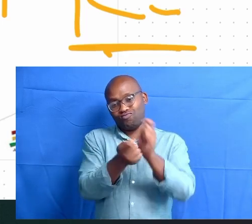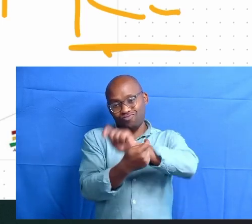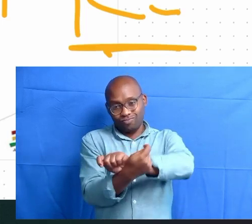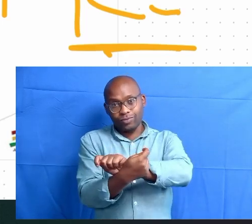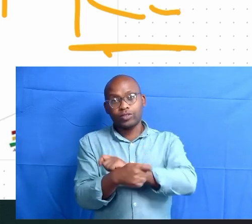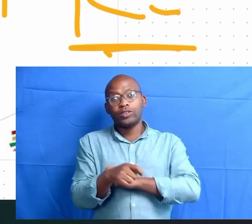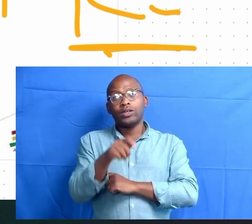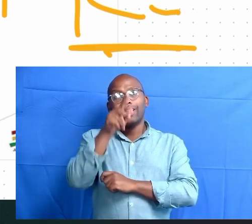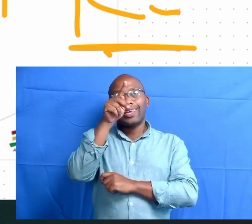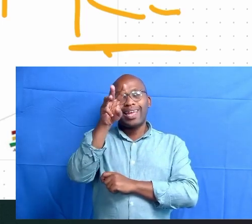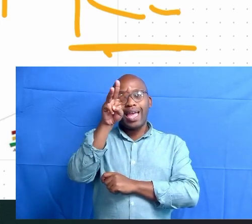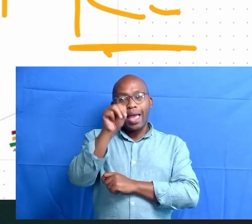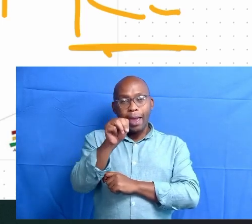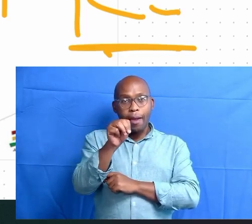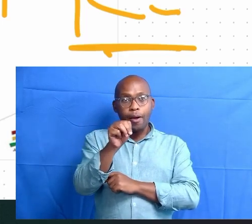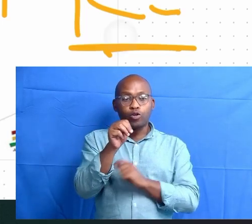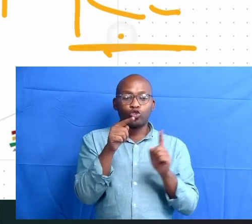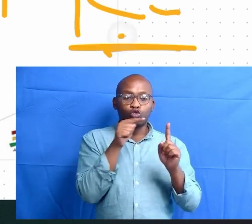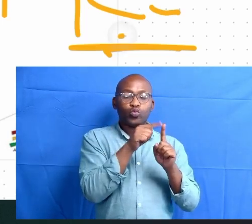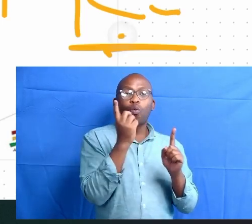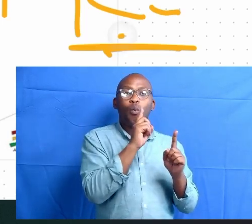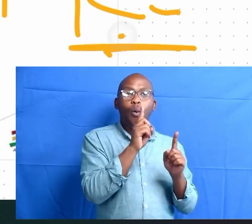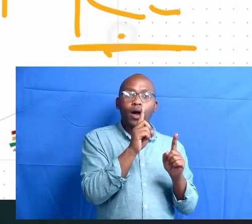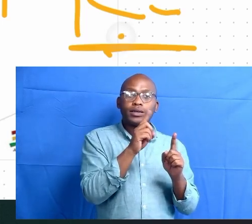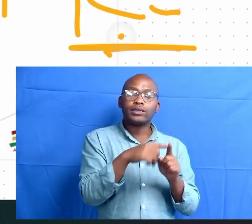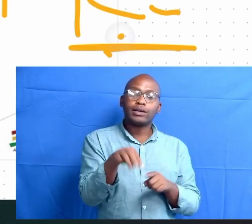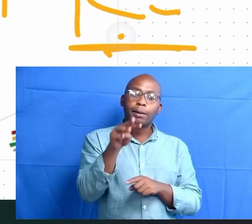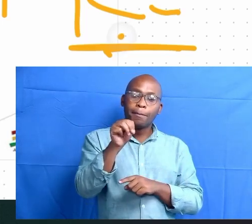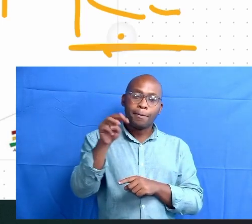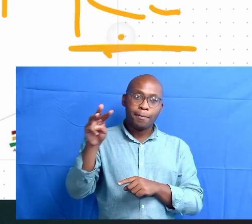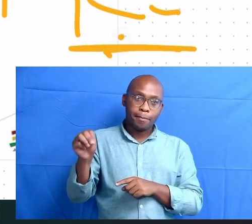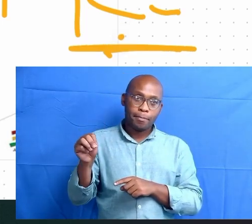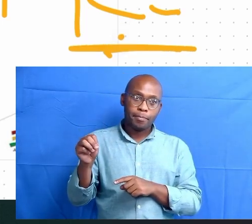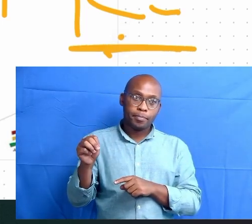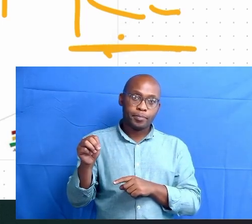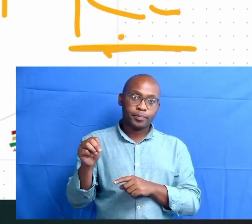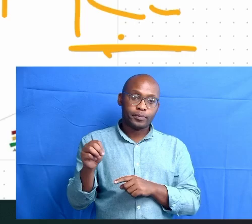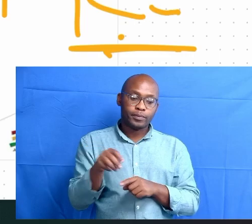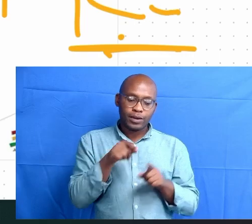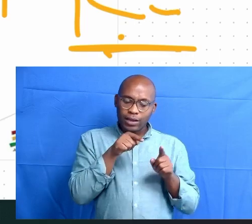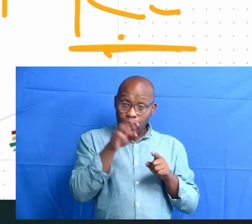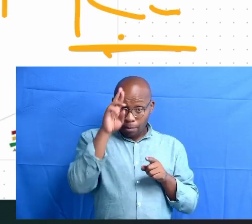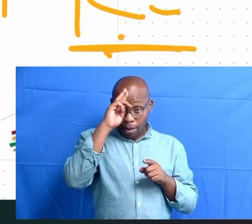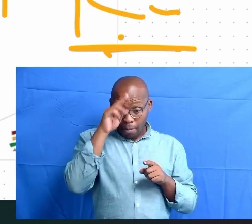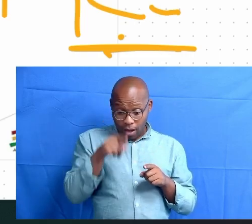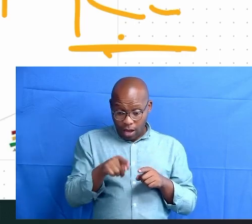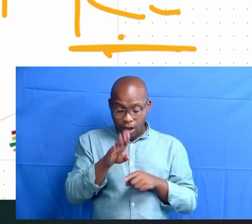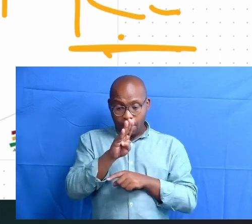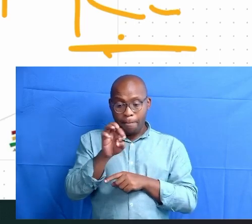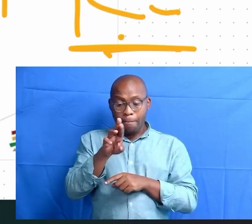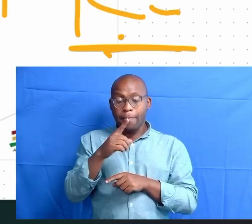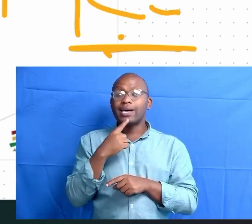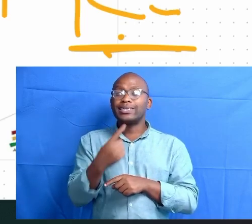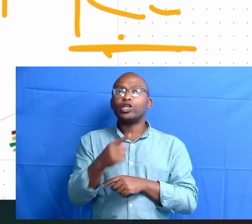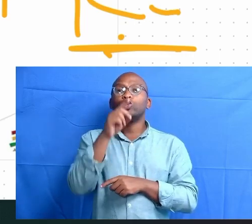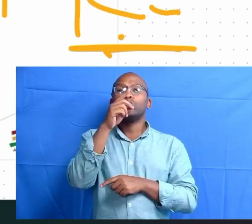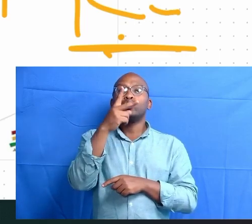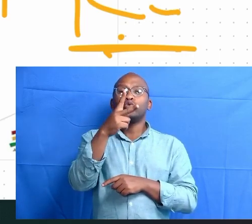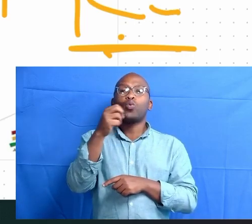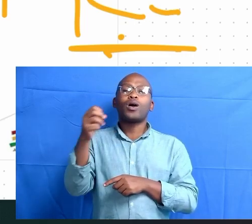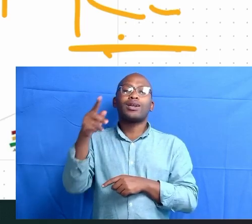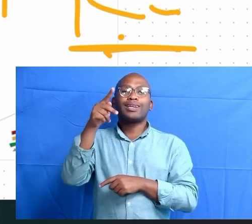into millimeters. Then if you are confirmed, this is 200 kilometers, meaning that these were